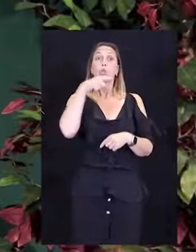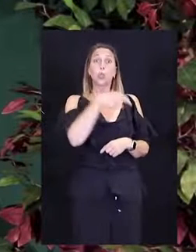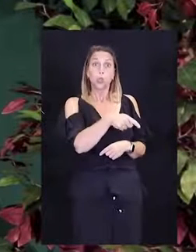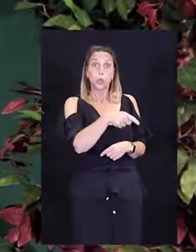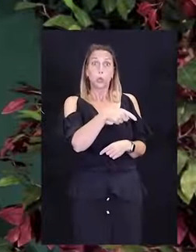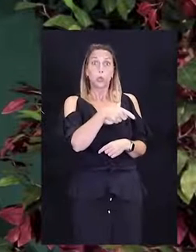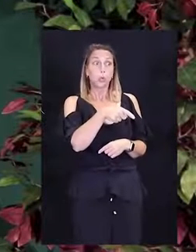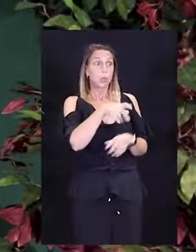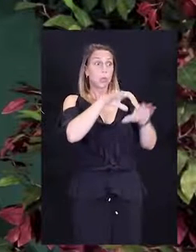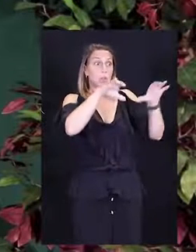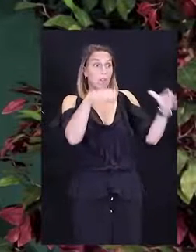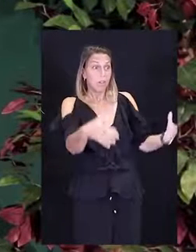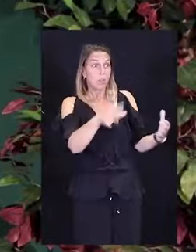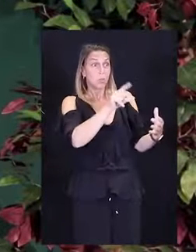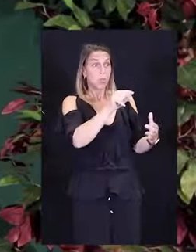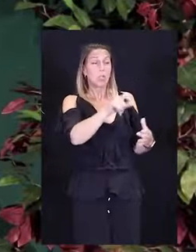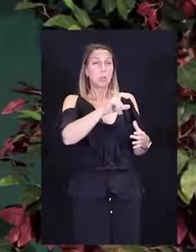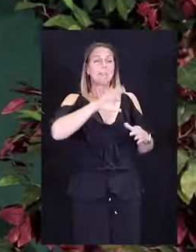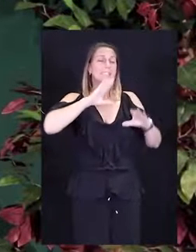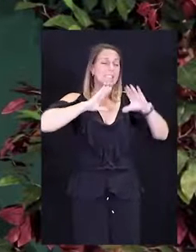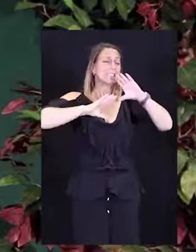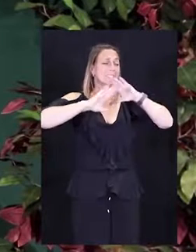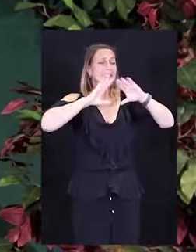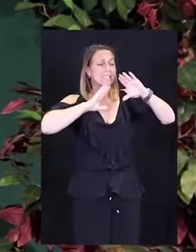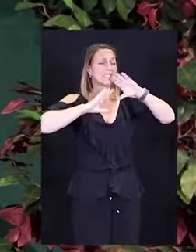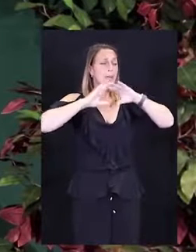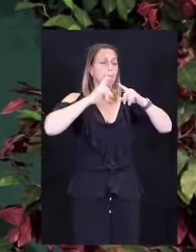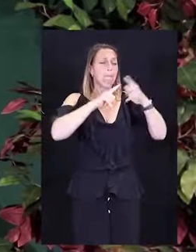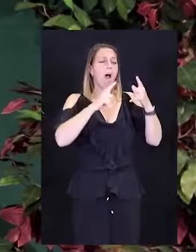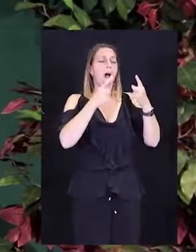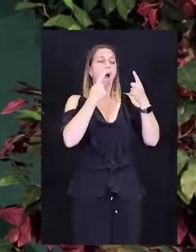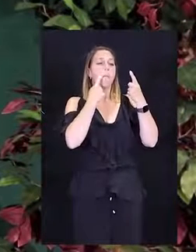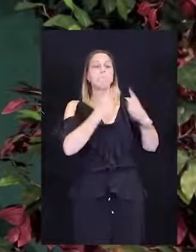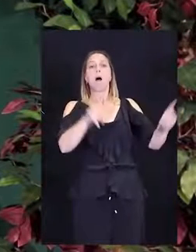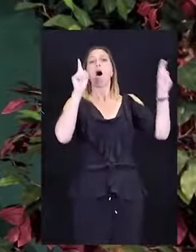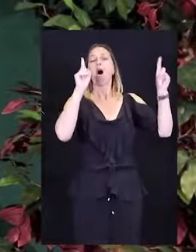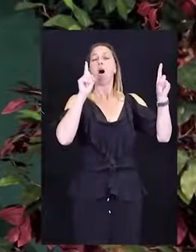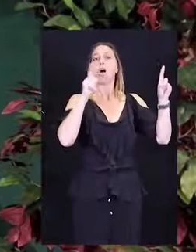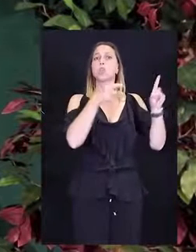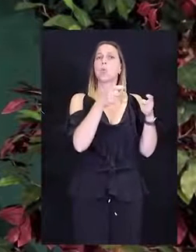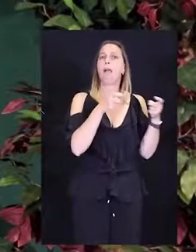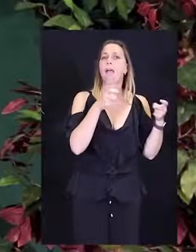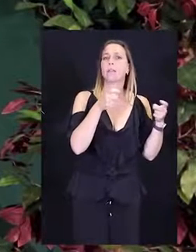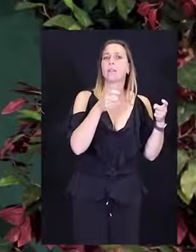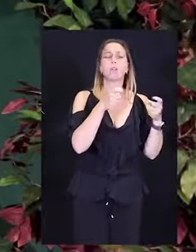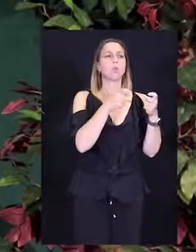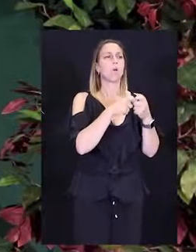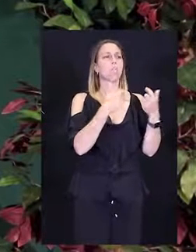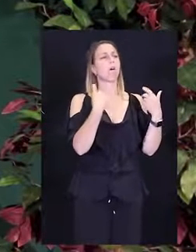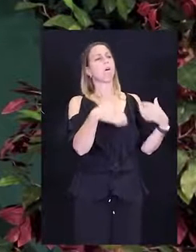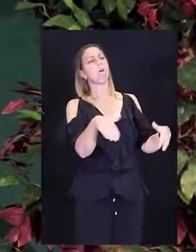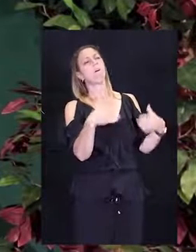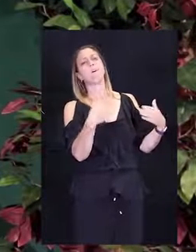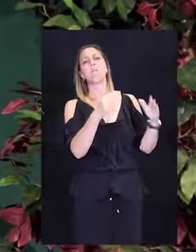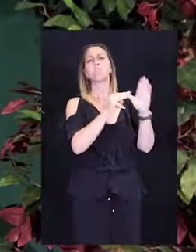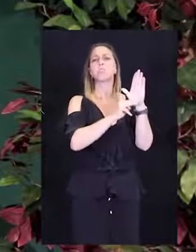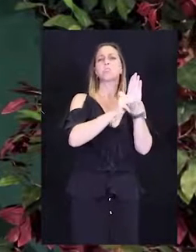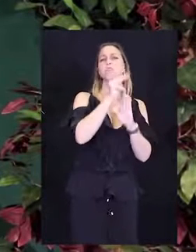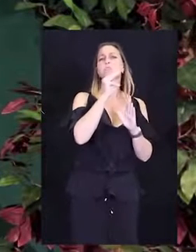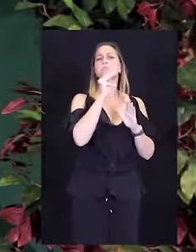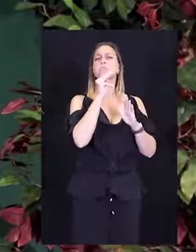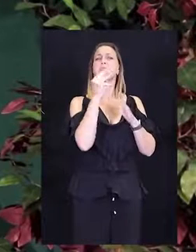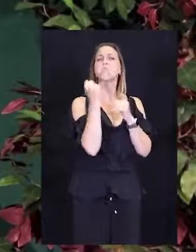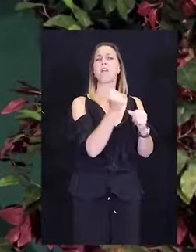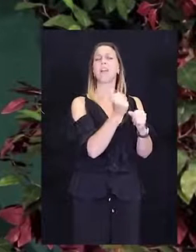that experienced a tremendous amount of adversity, but handled it with unprecedented grace and